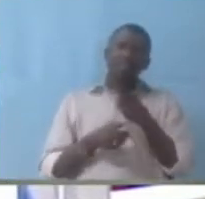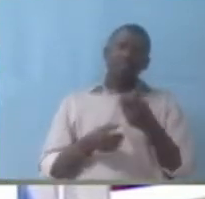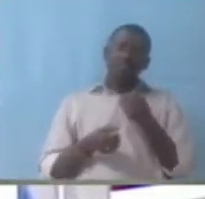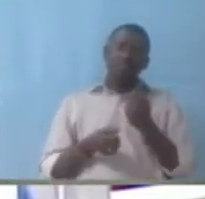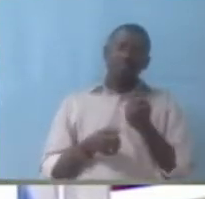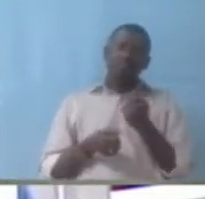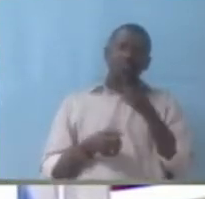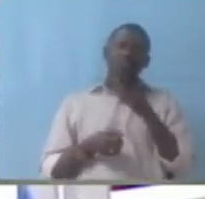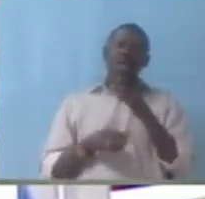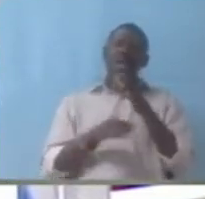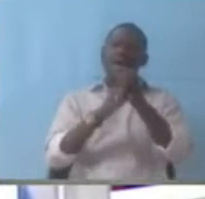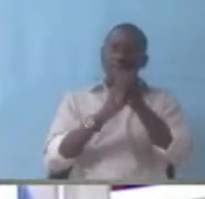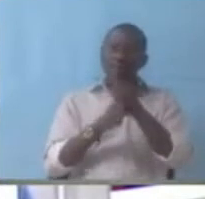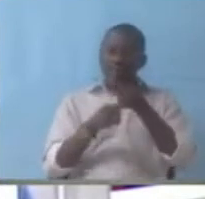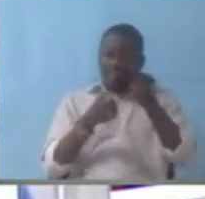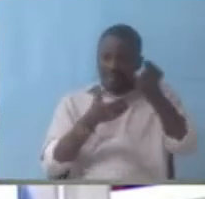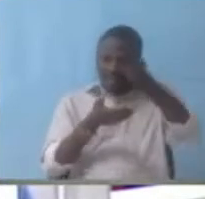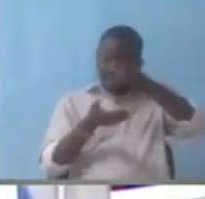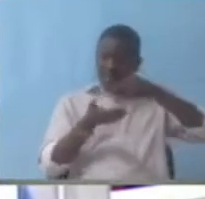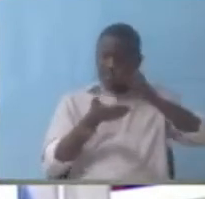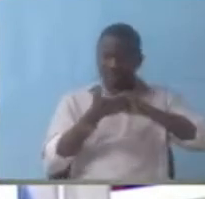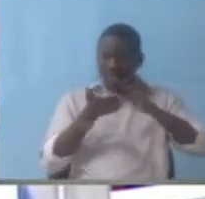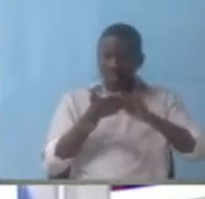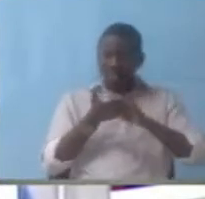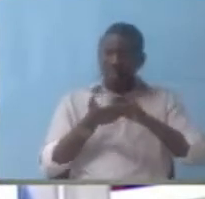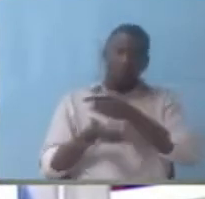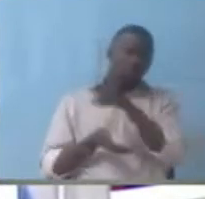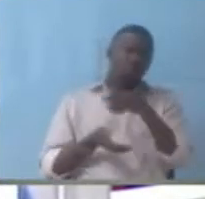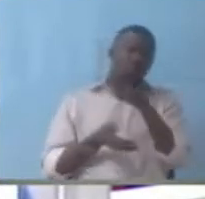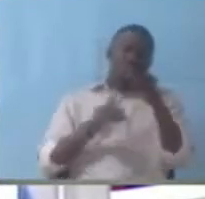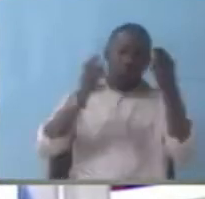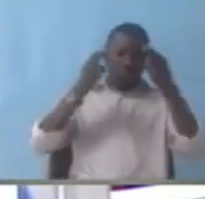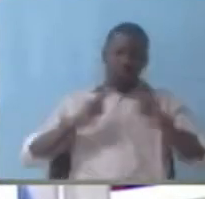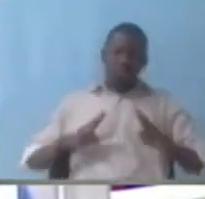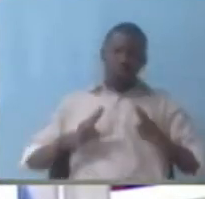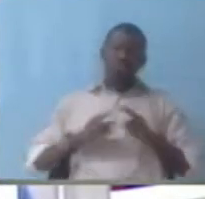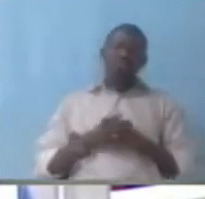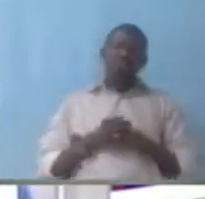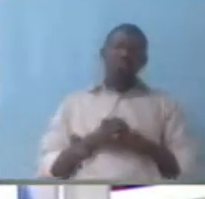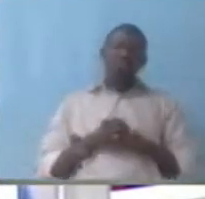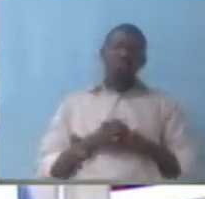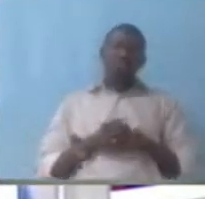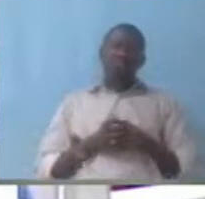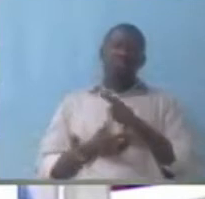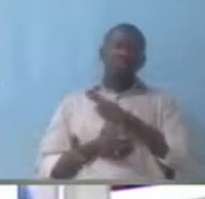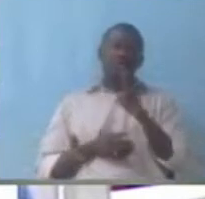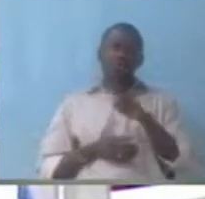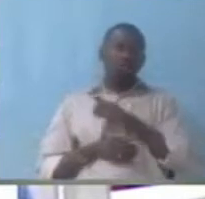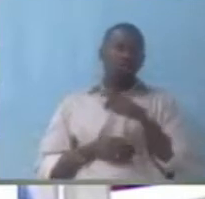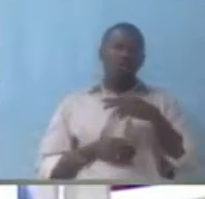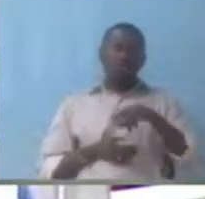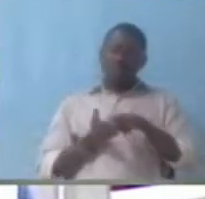those laws. No, they did not need my assistance. to follow their